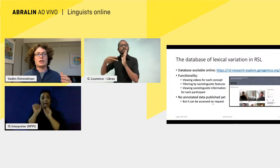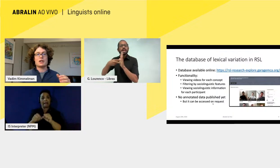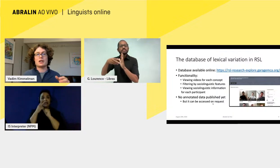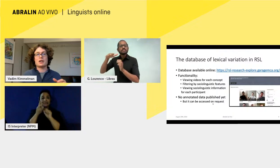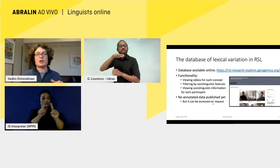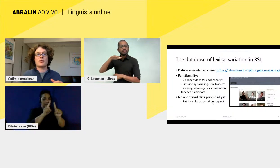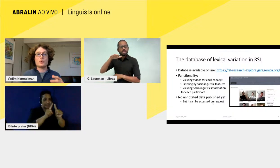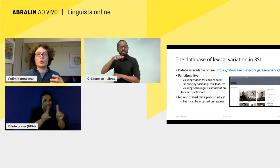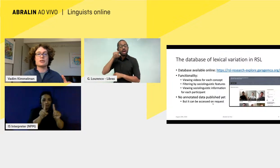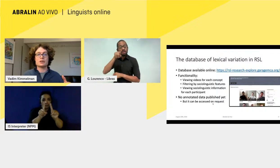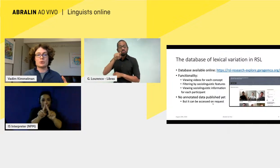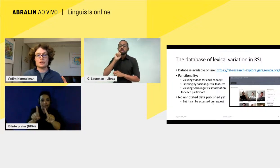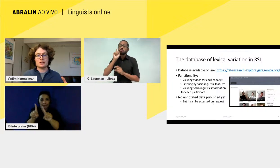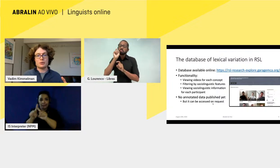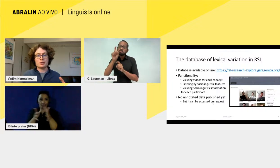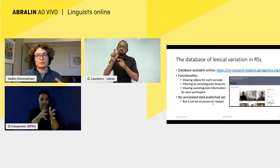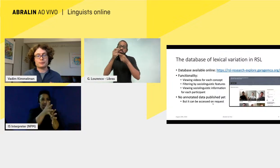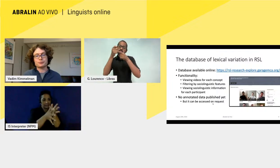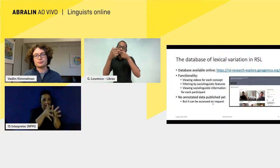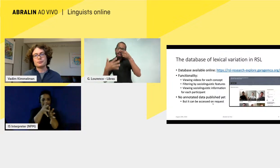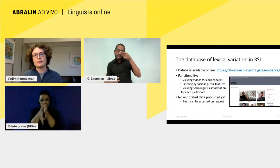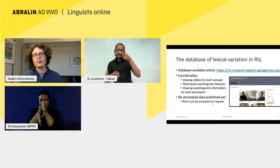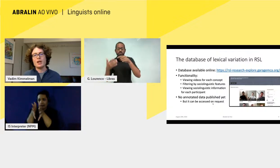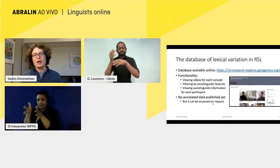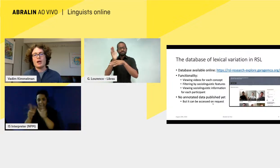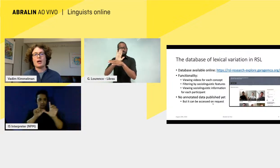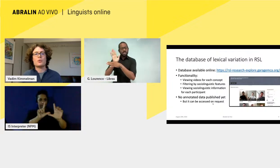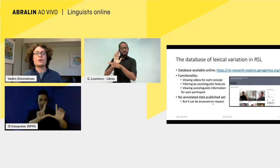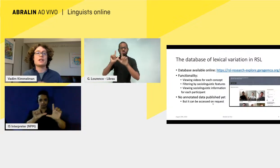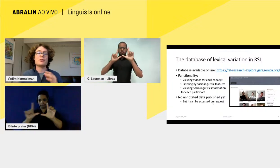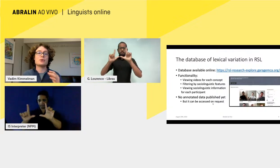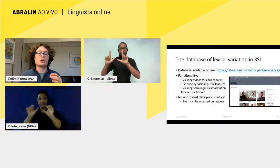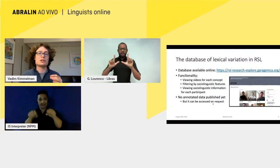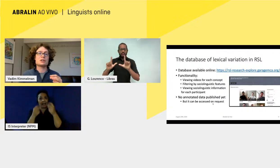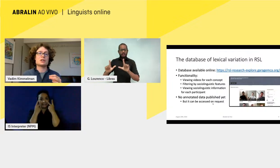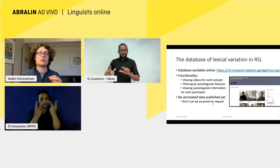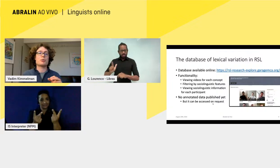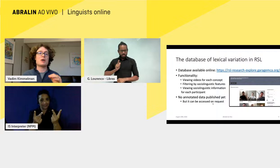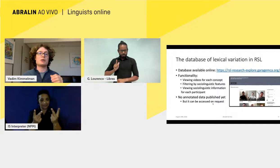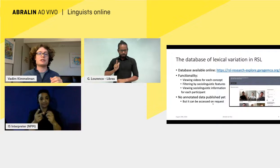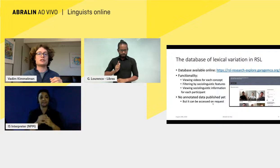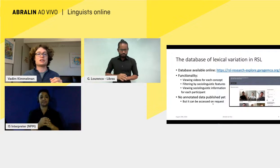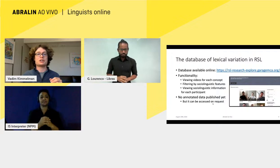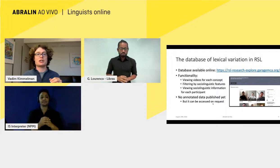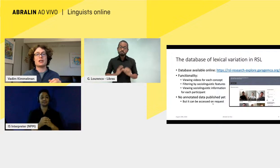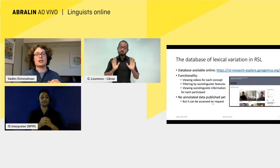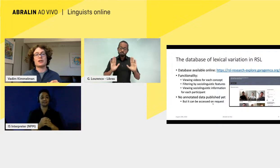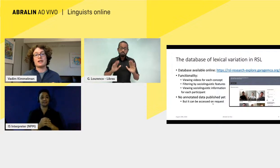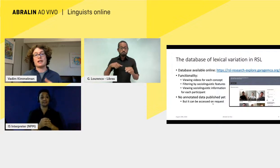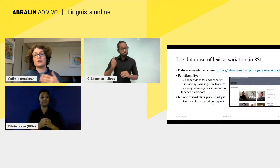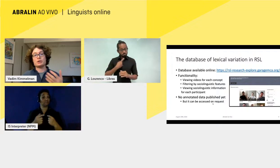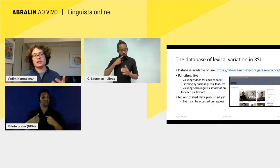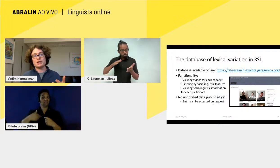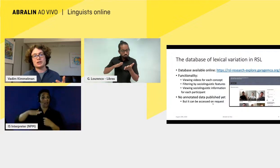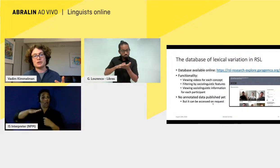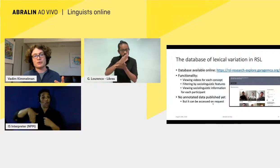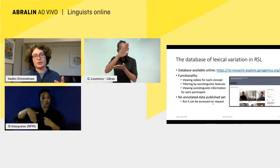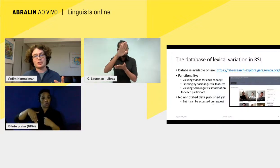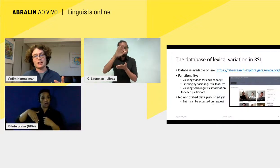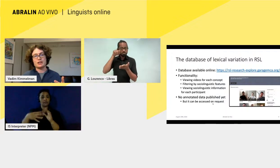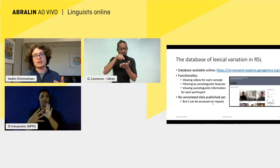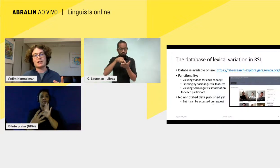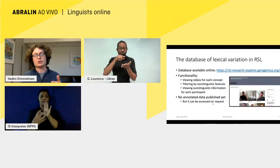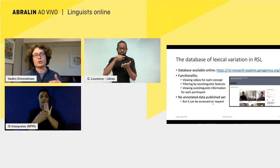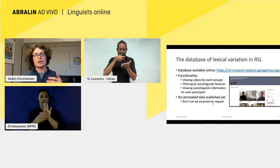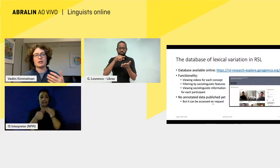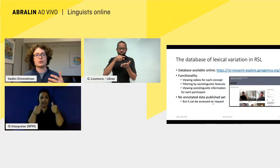participants for this concept. We have not published the annotations for